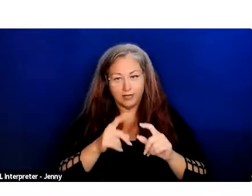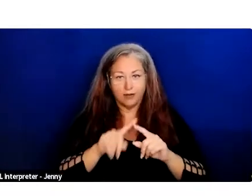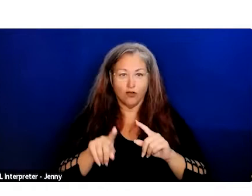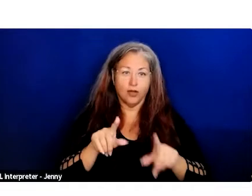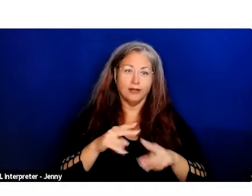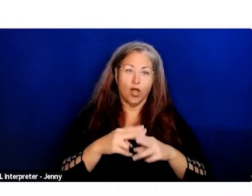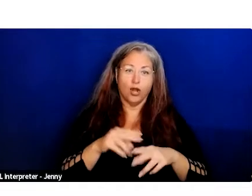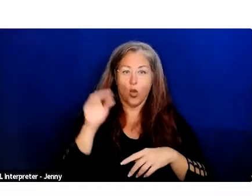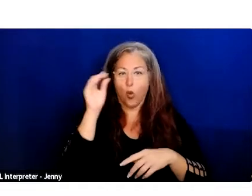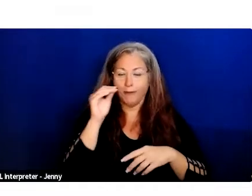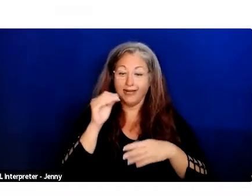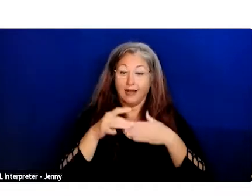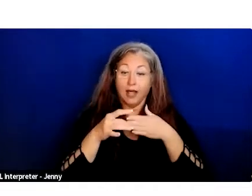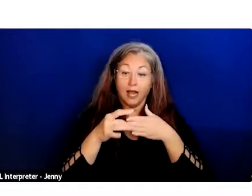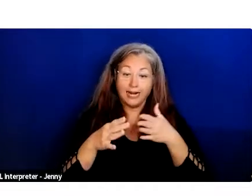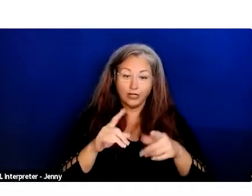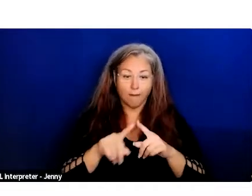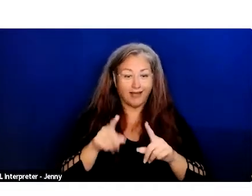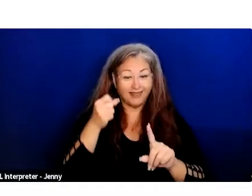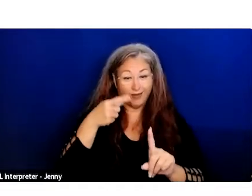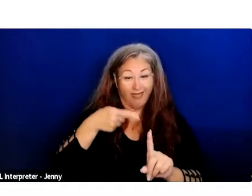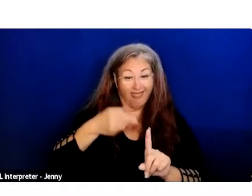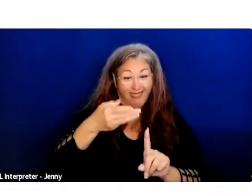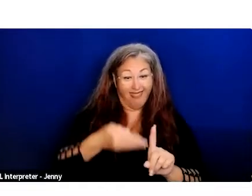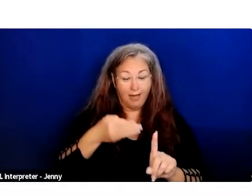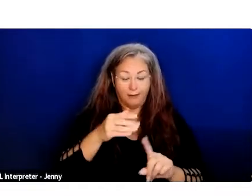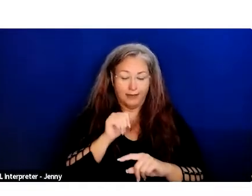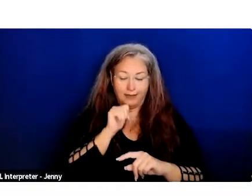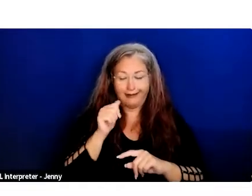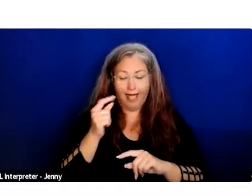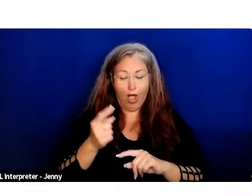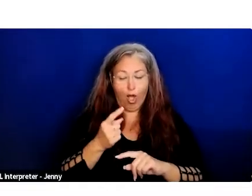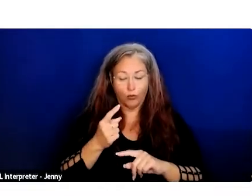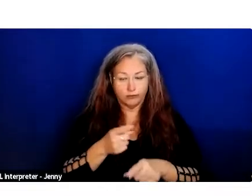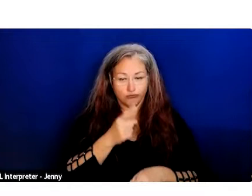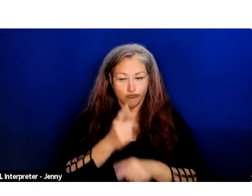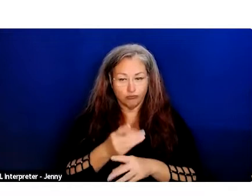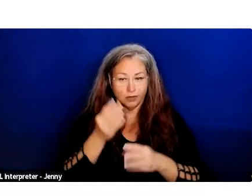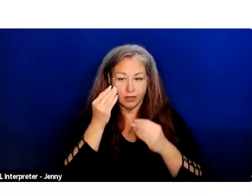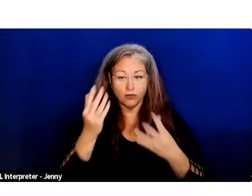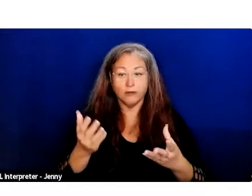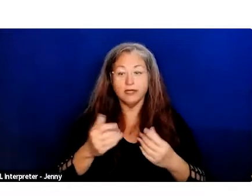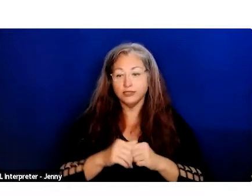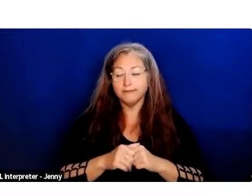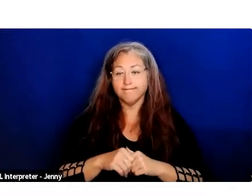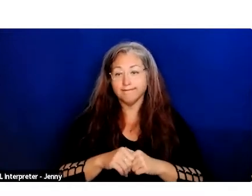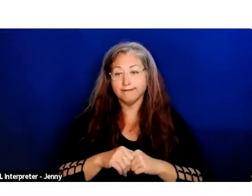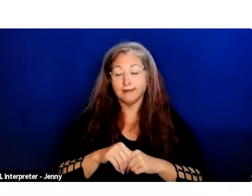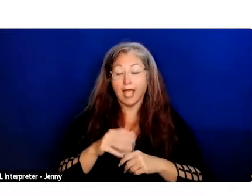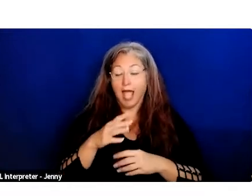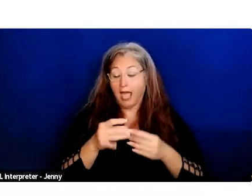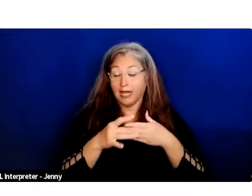leaders that are not always accurate with their information, and the